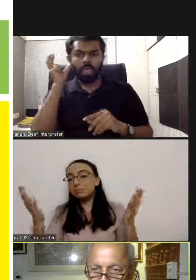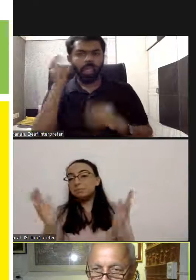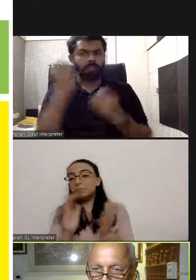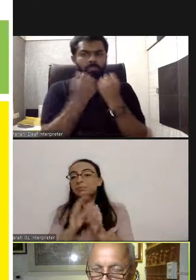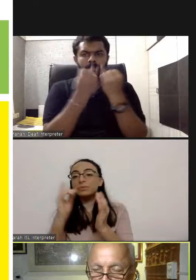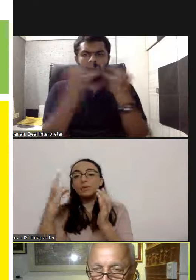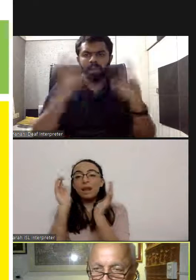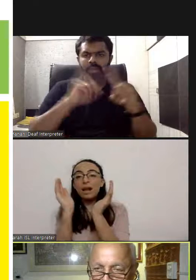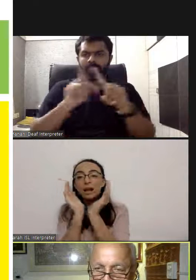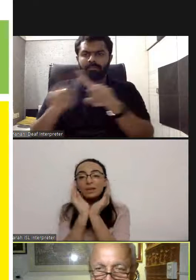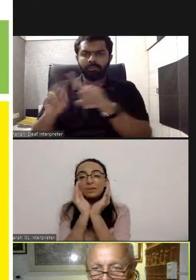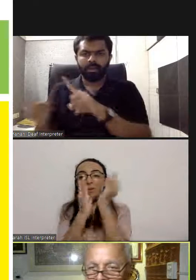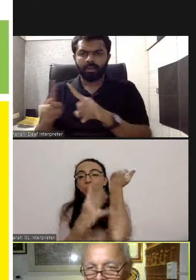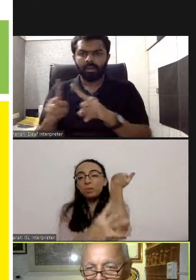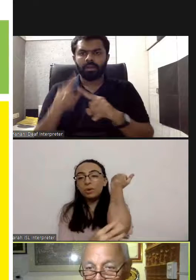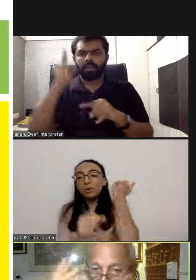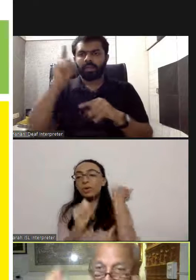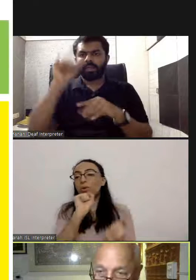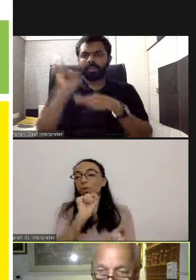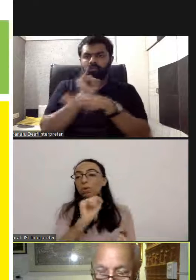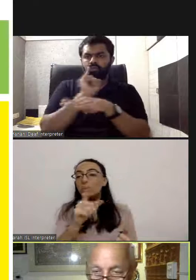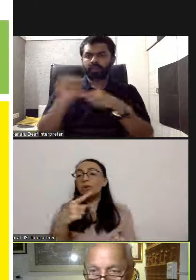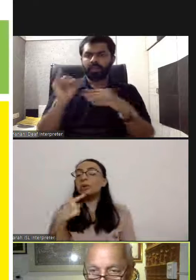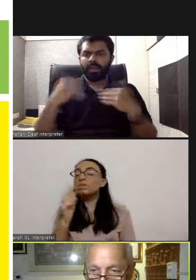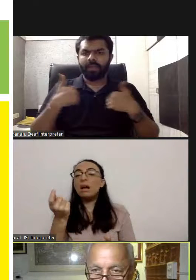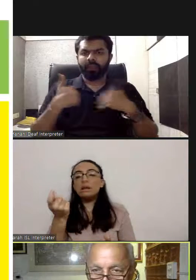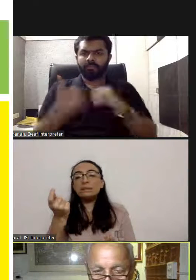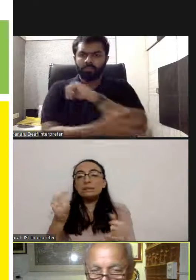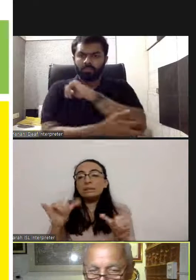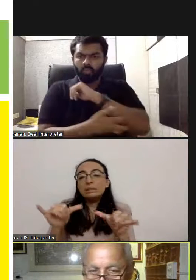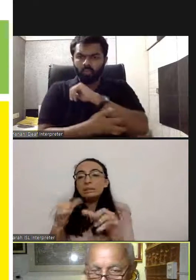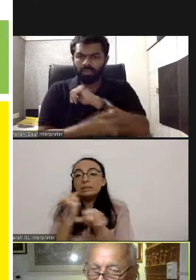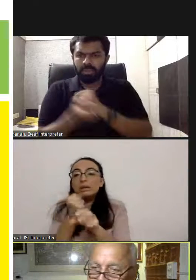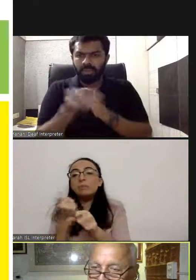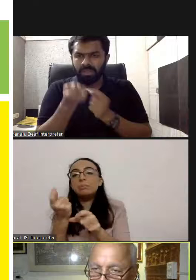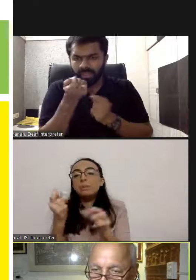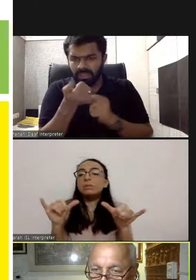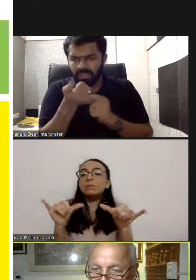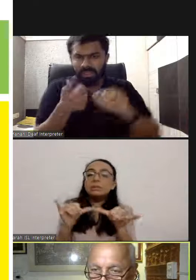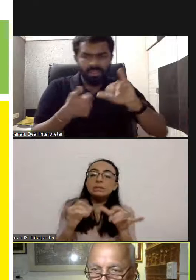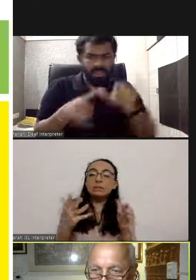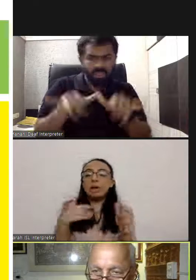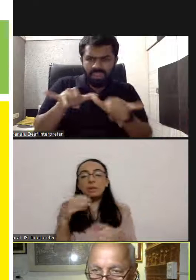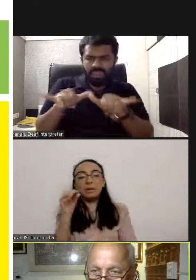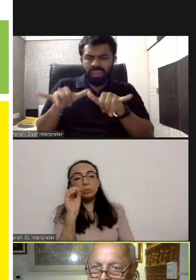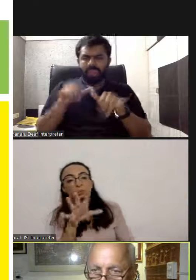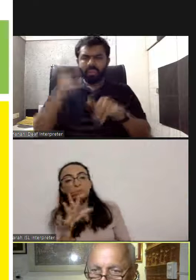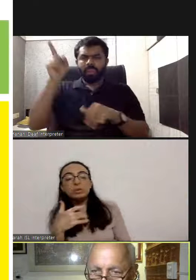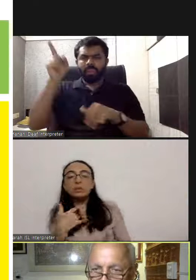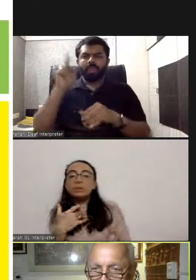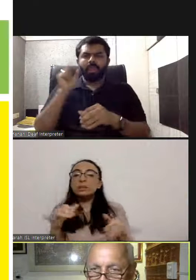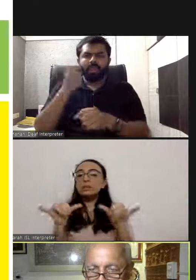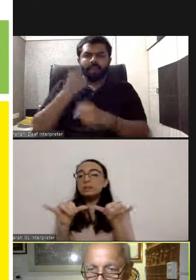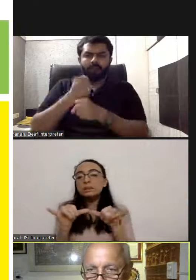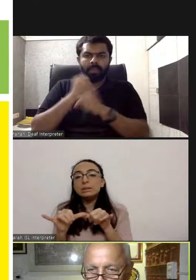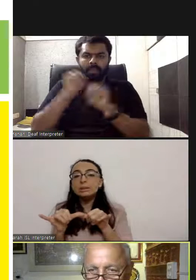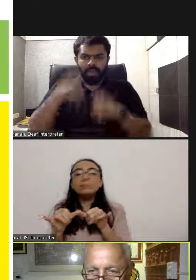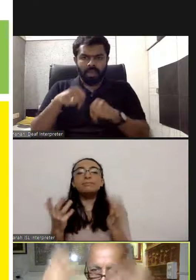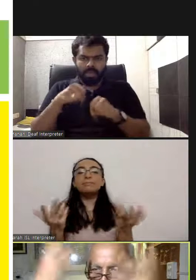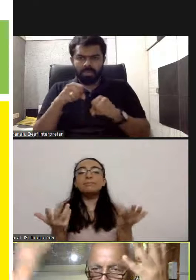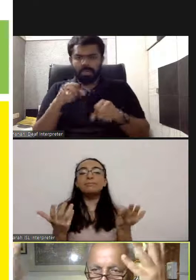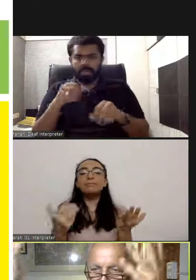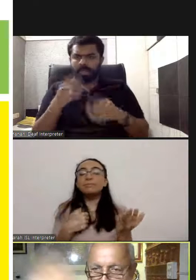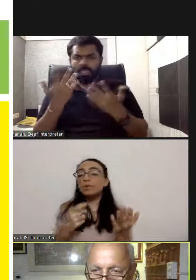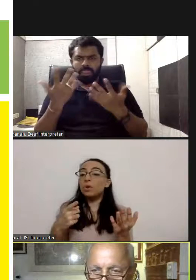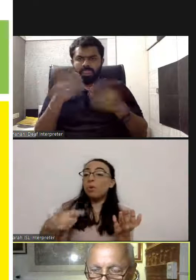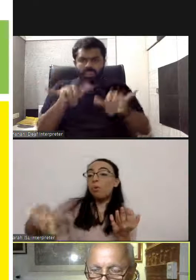insurance for poor people, they say money is an issue, the subsidy is an issue. We all enjoy subsidy. The